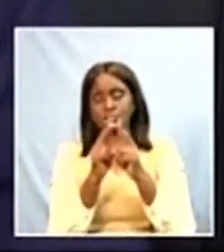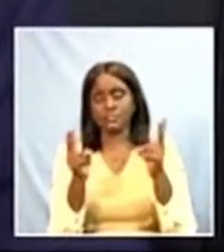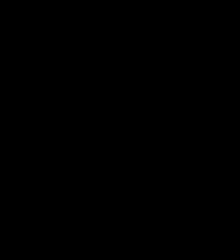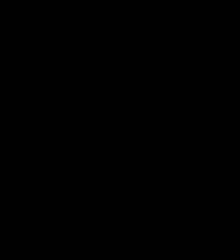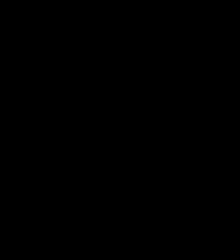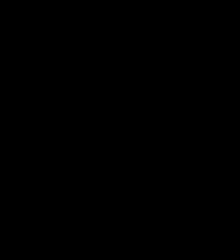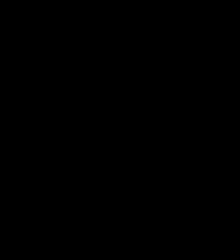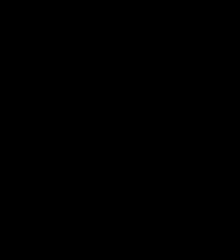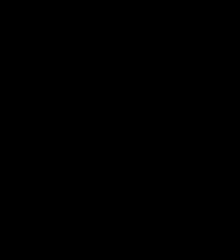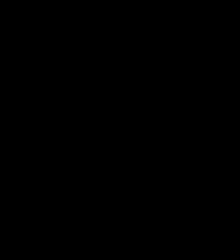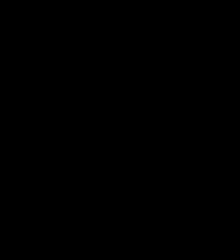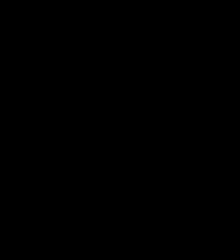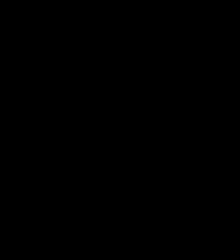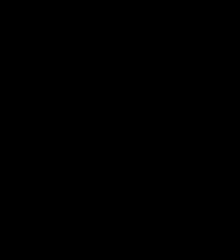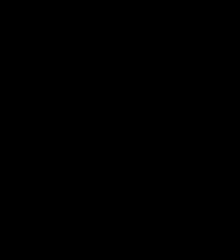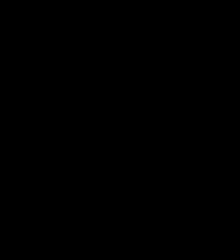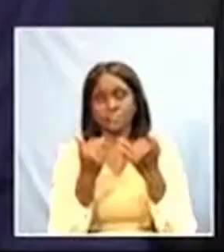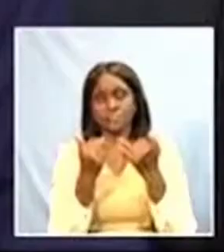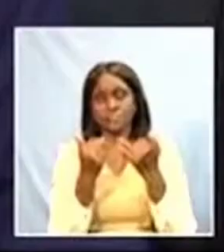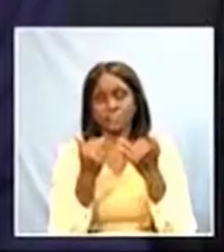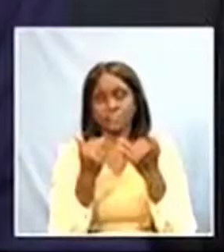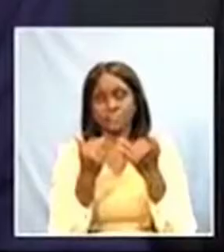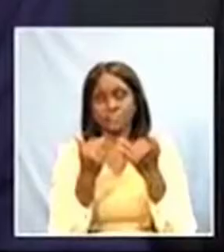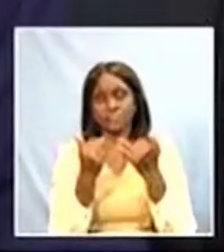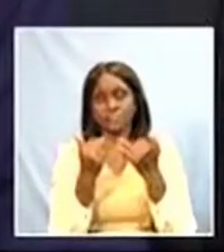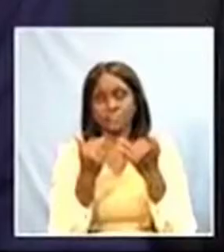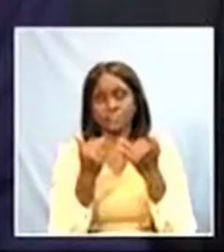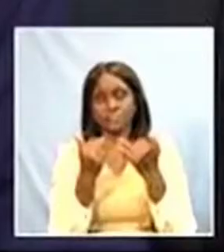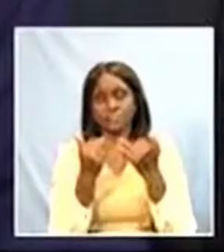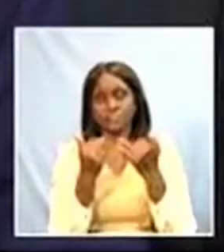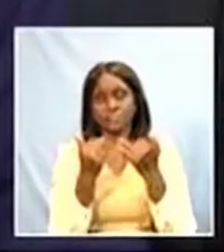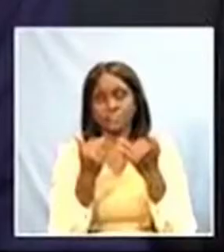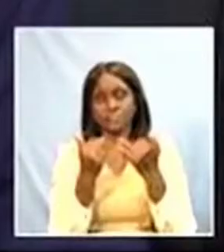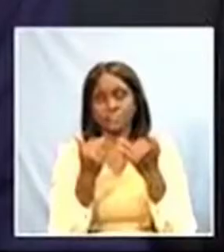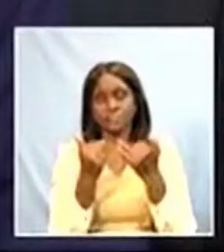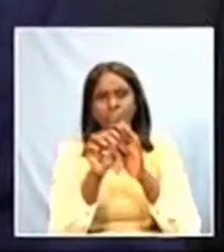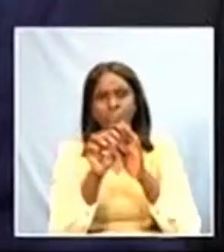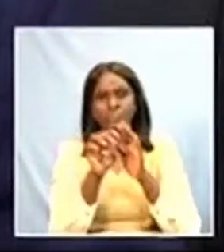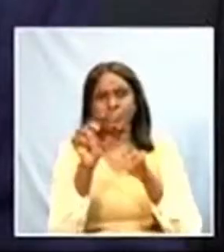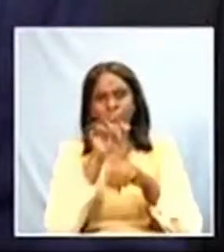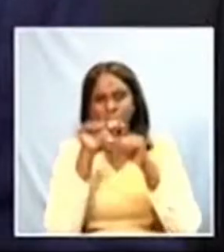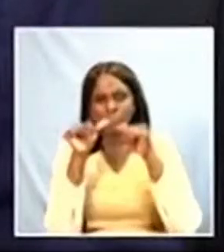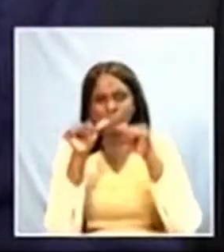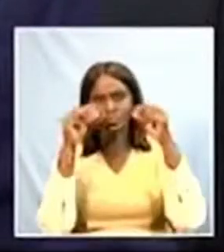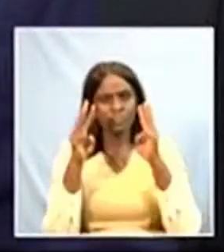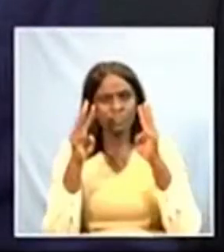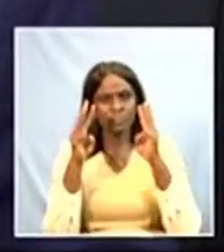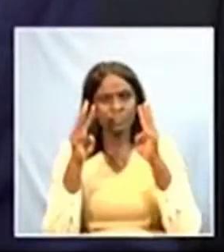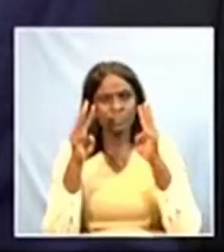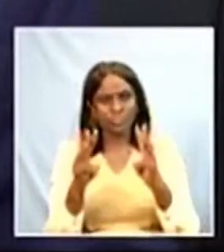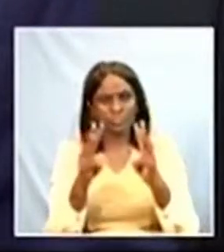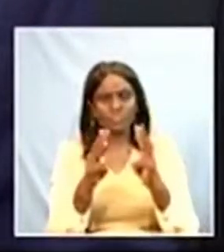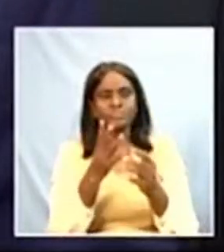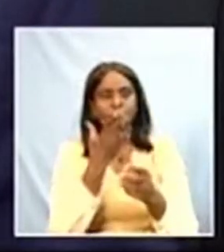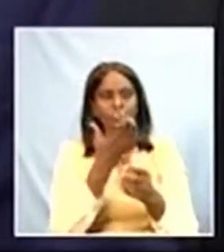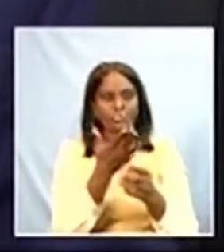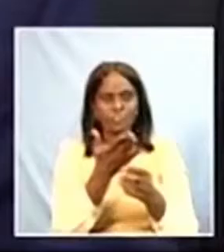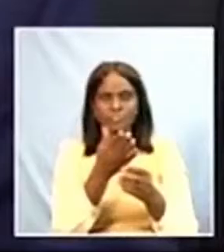So, in question, like the agricultural shed